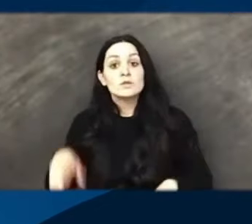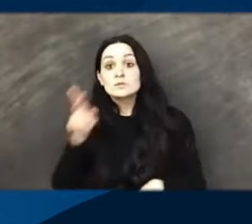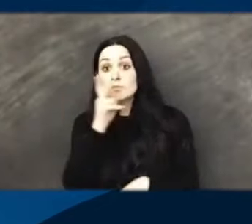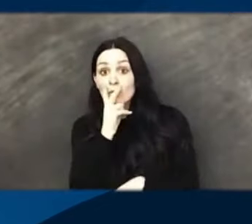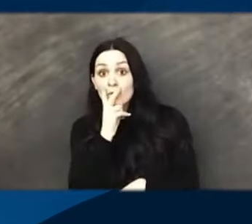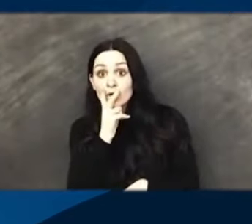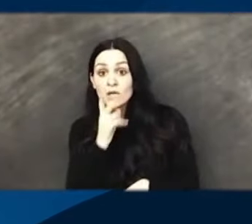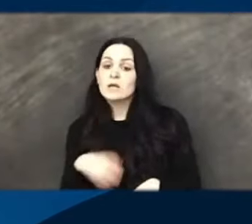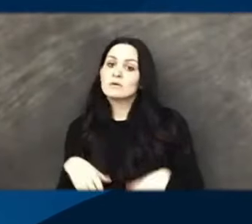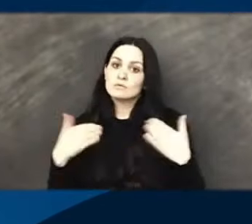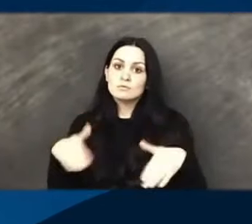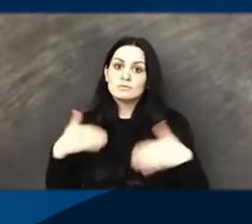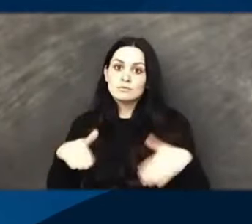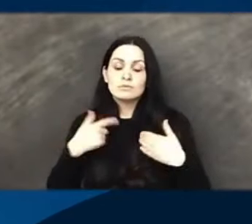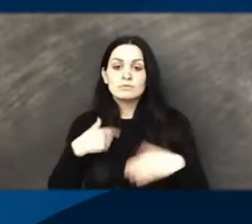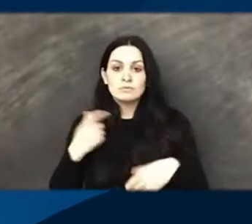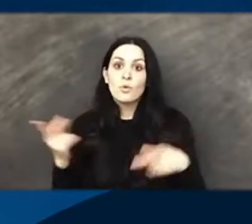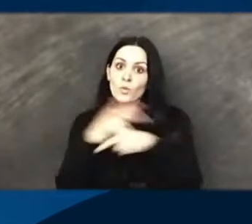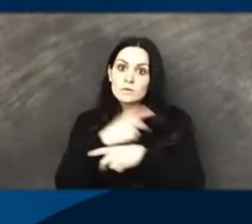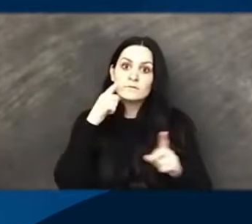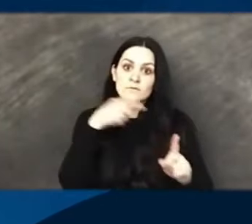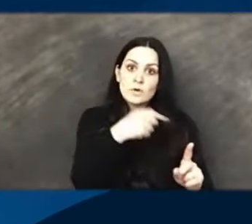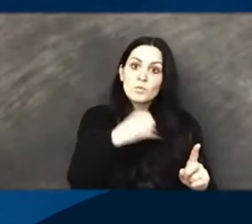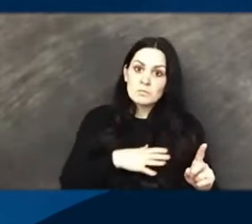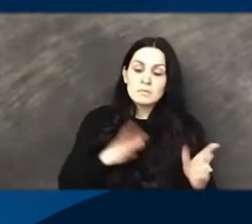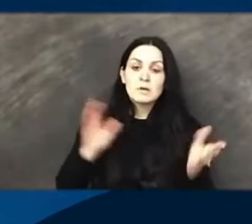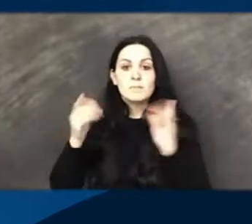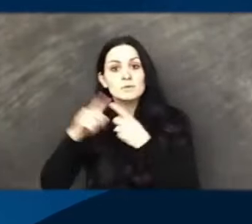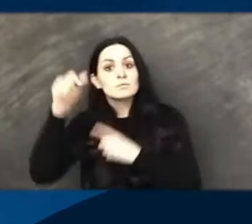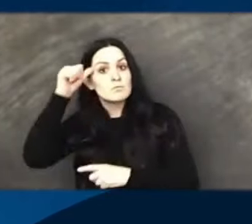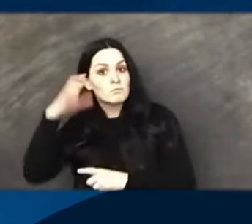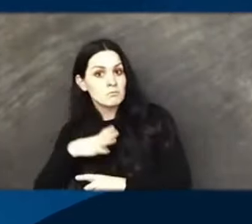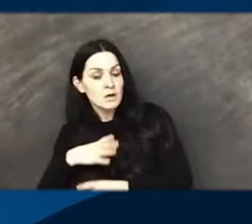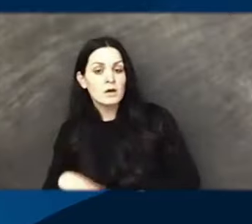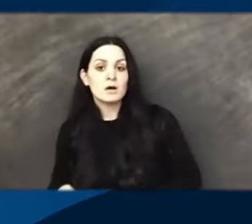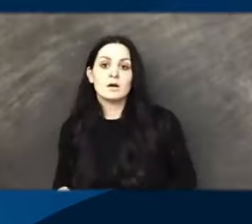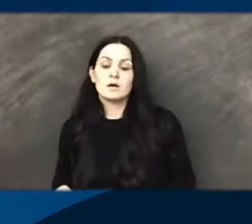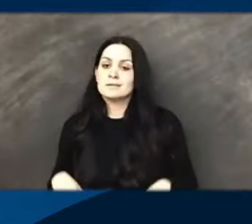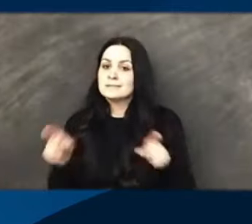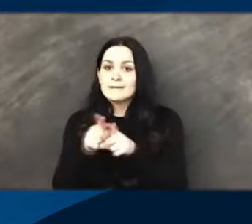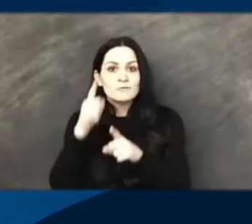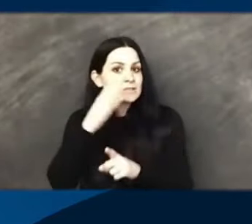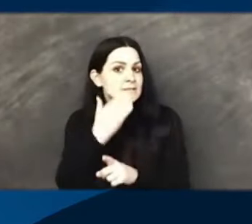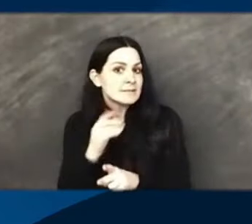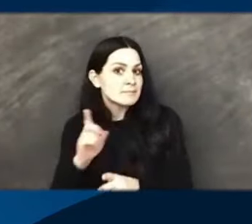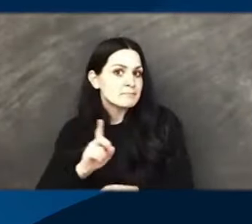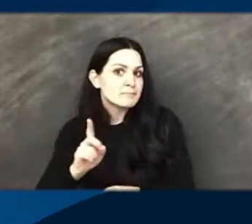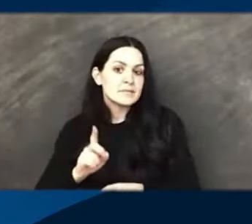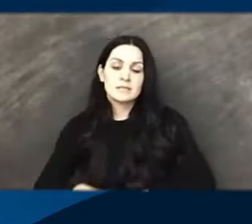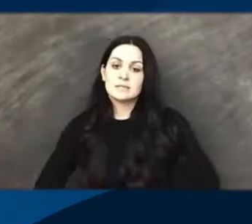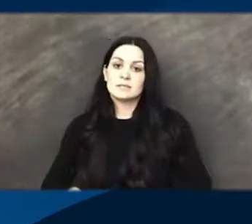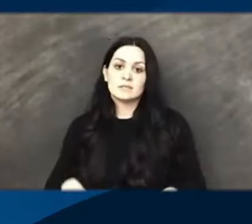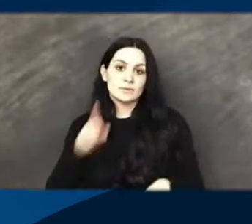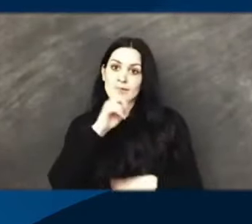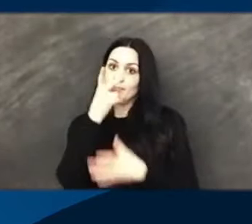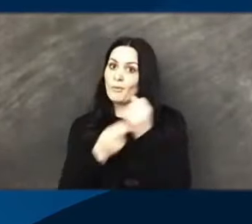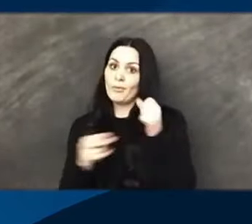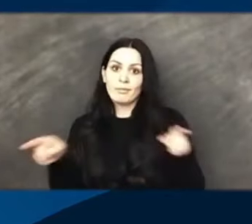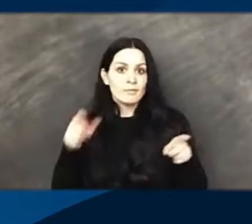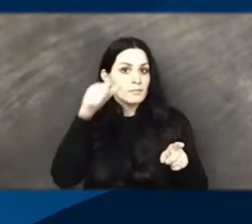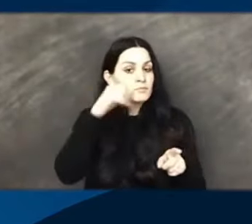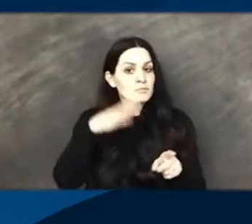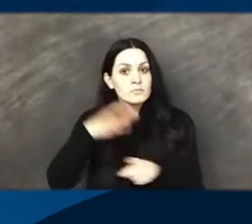a bigger risk factor for heart disease in women than it is for men. Same goes for diabetes, major risk factor for both men and